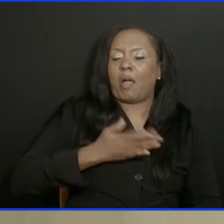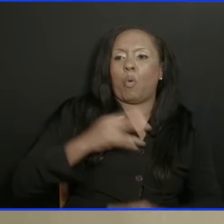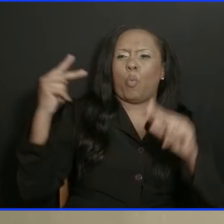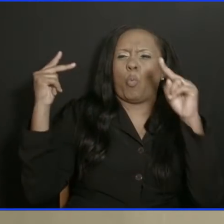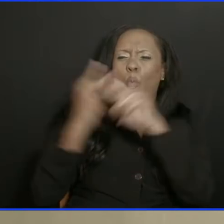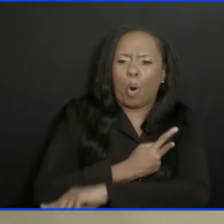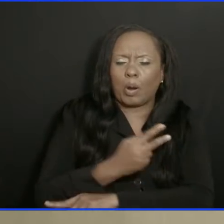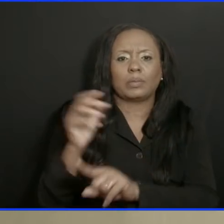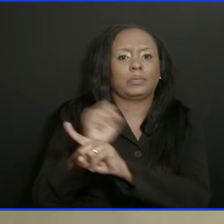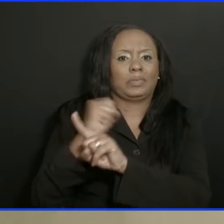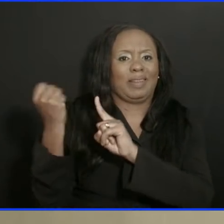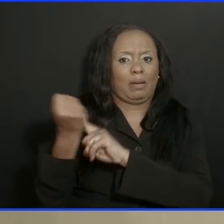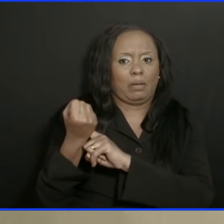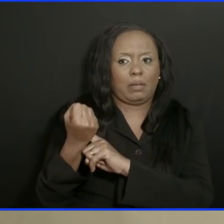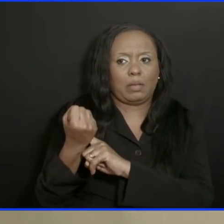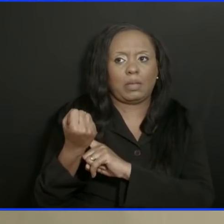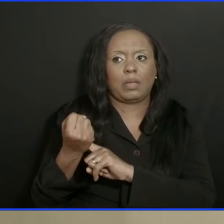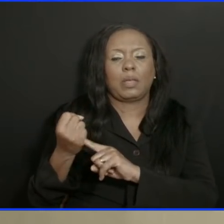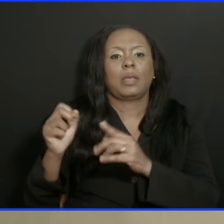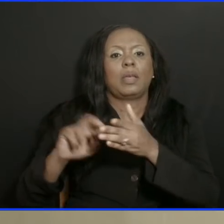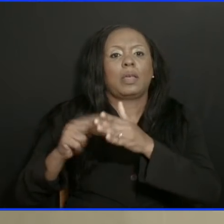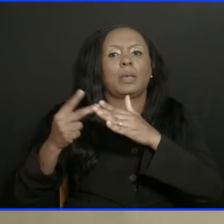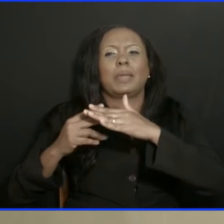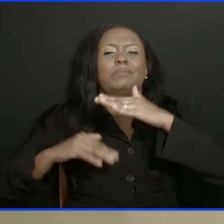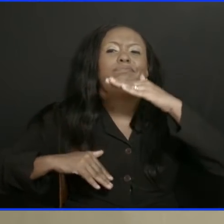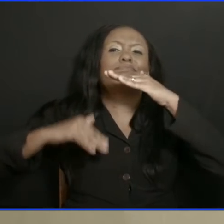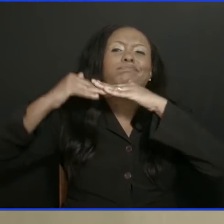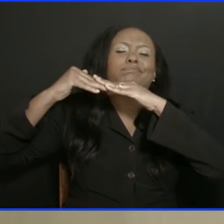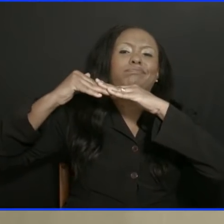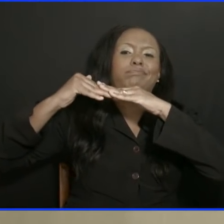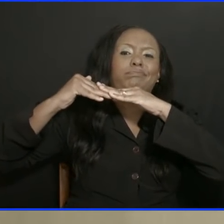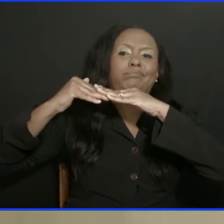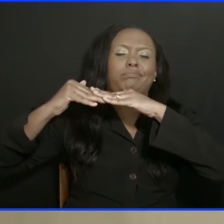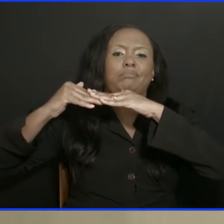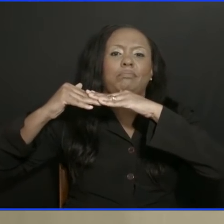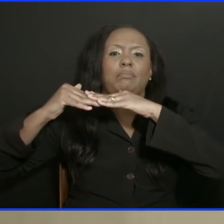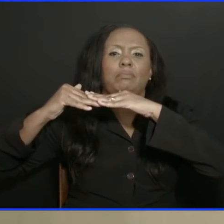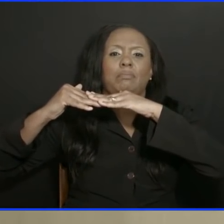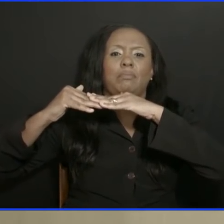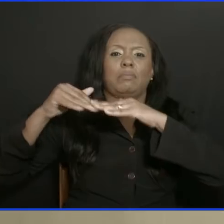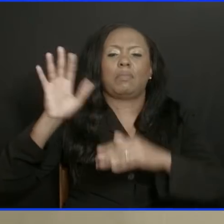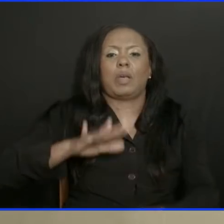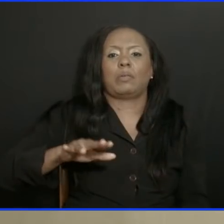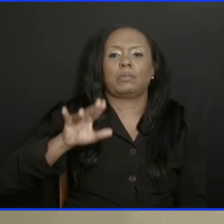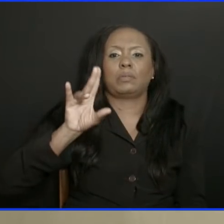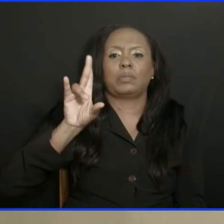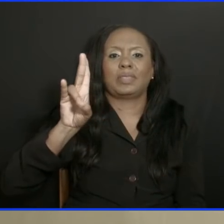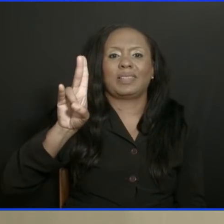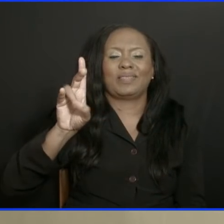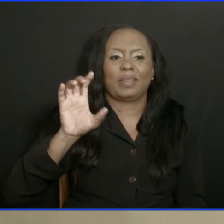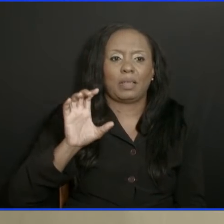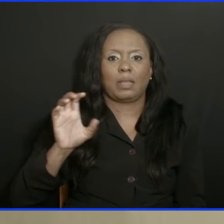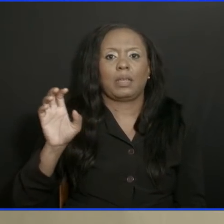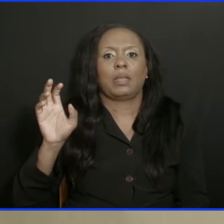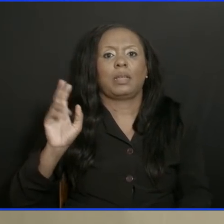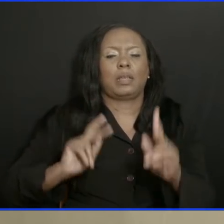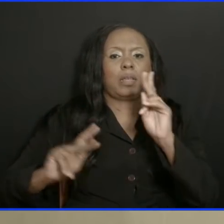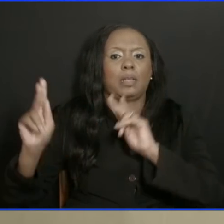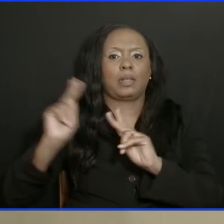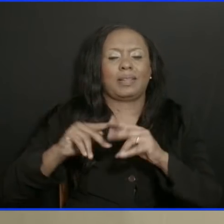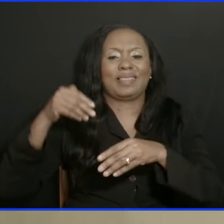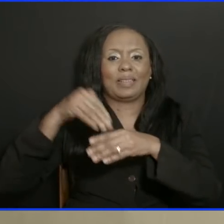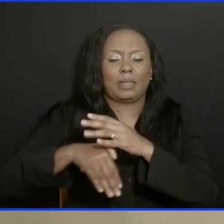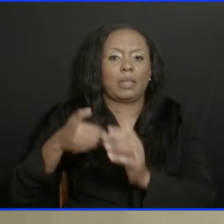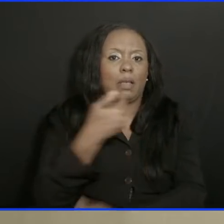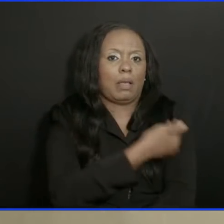worst case scenario, the peak in hospital, at the peak, we will have just about 700 cases in